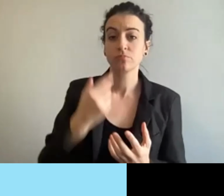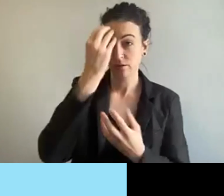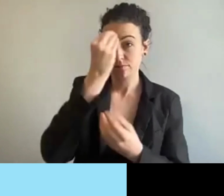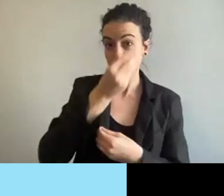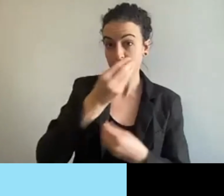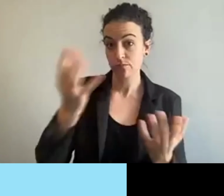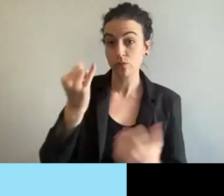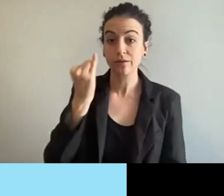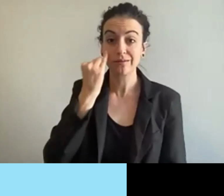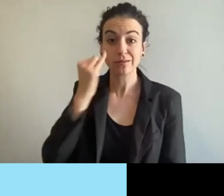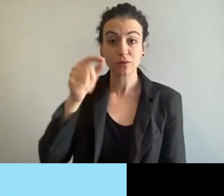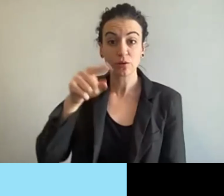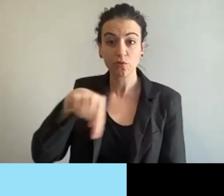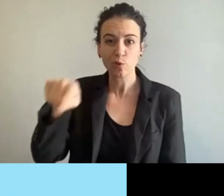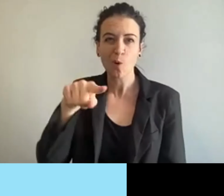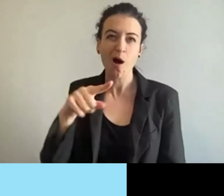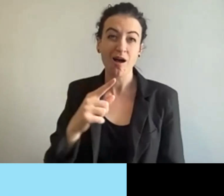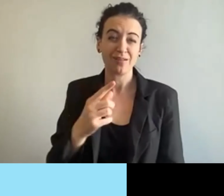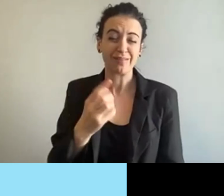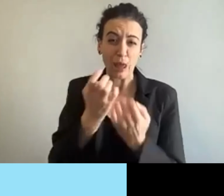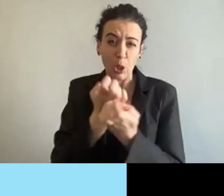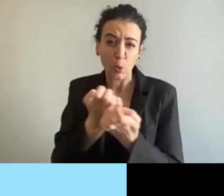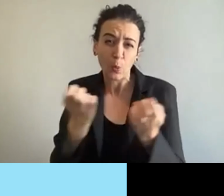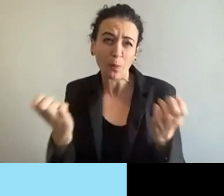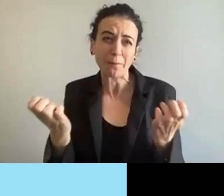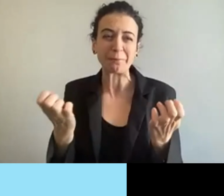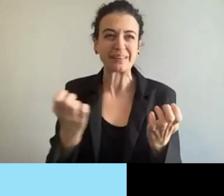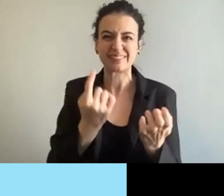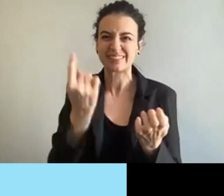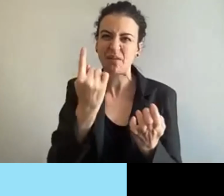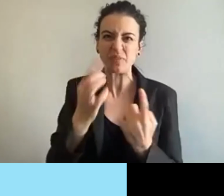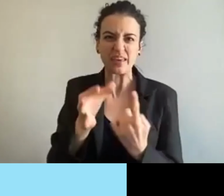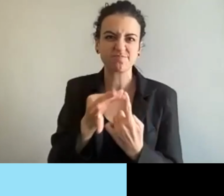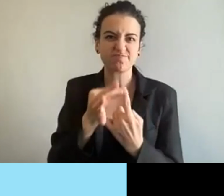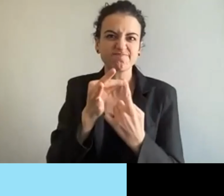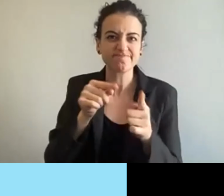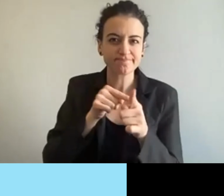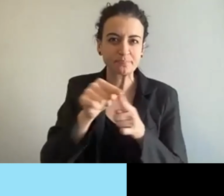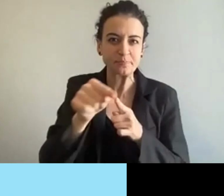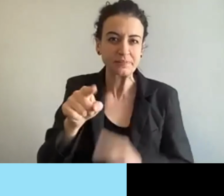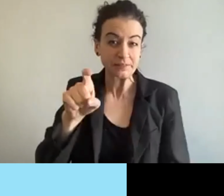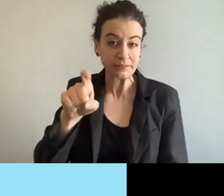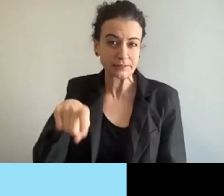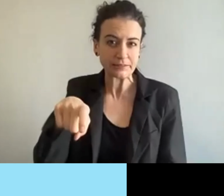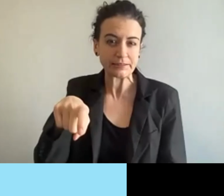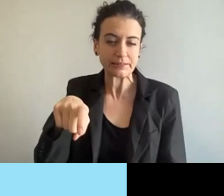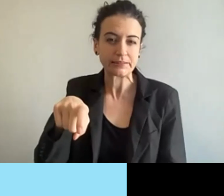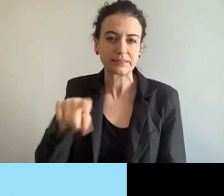equipment, like Marcy also said, don't be